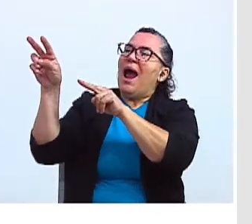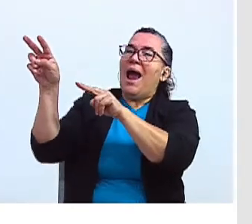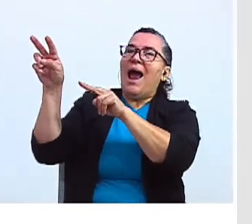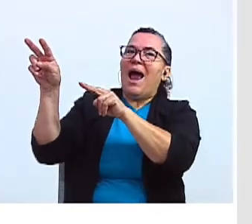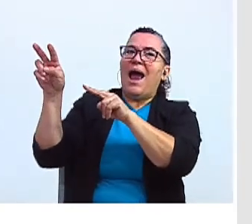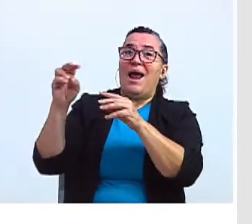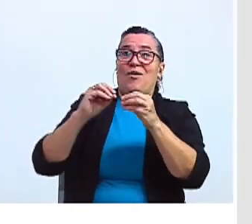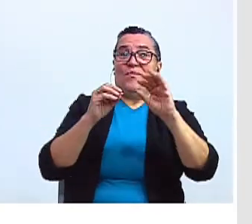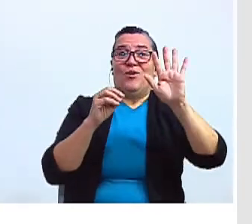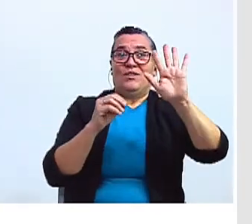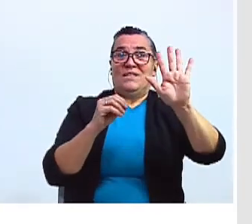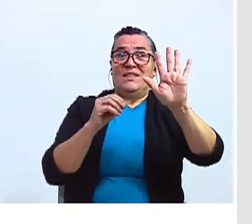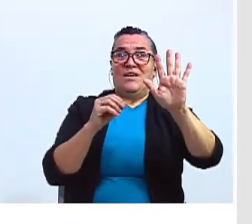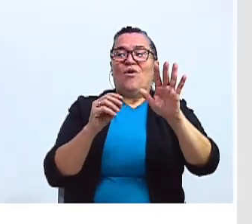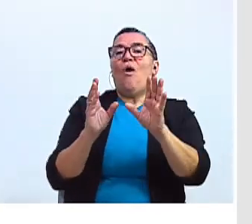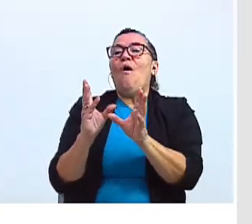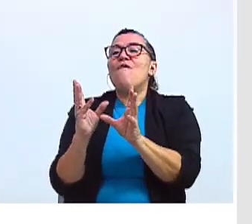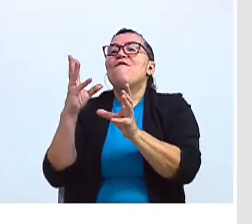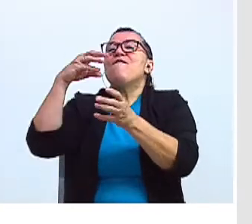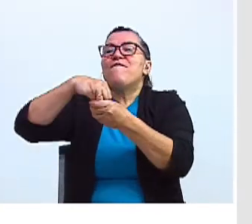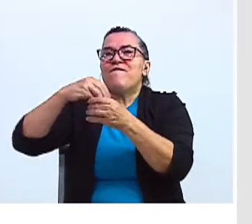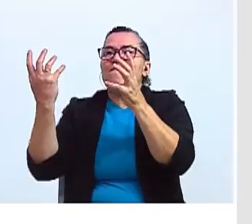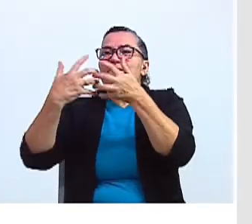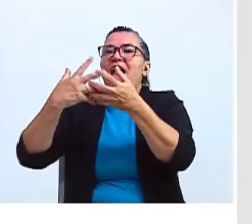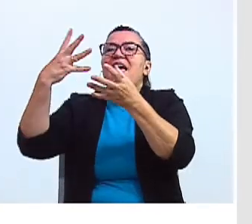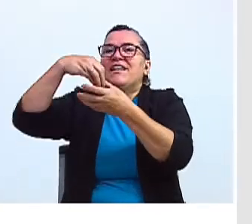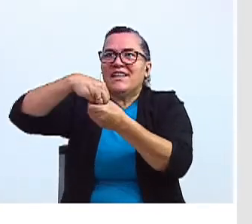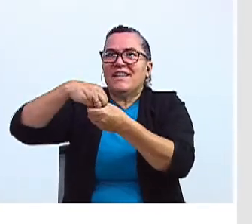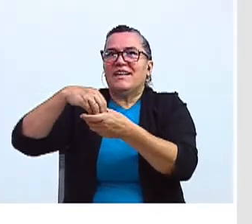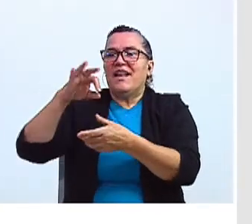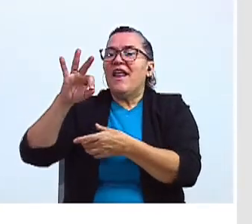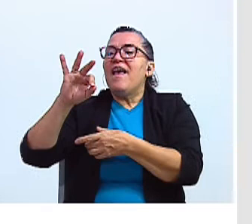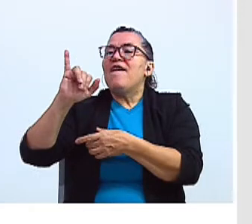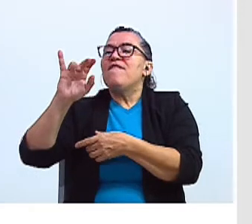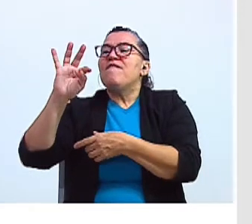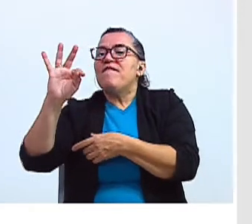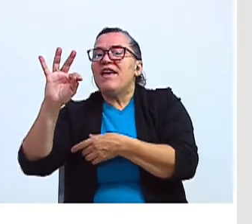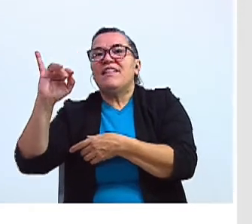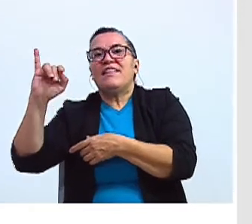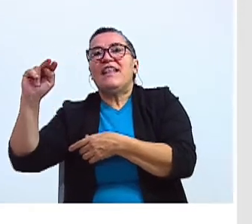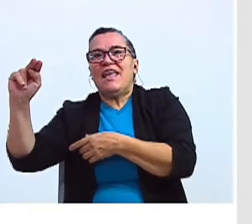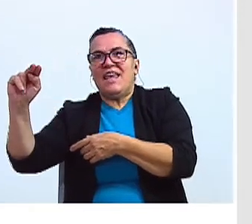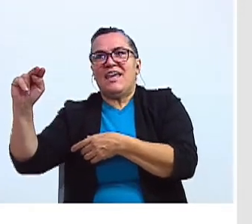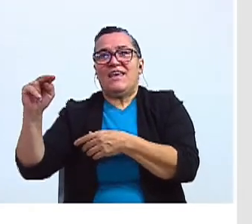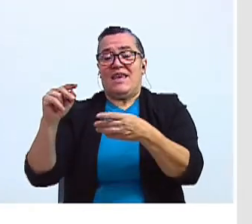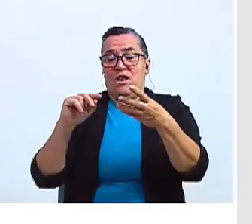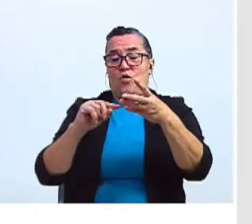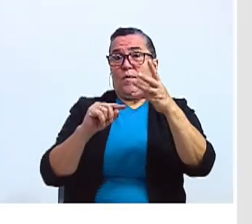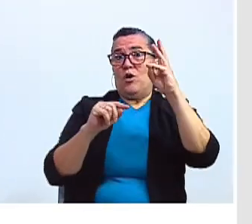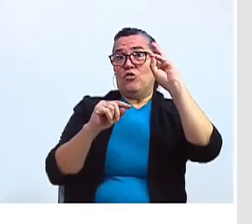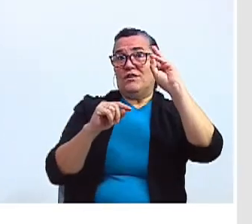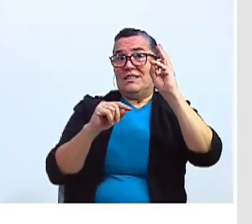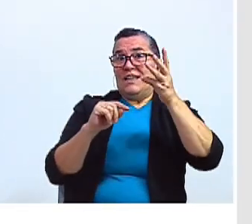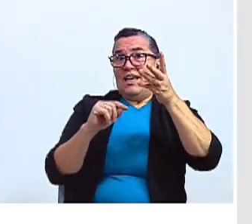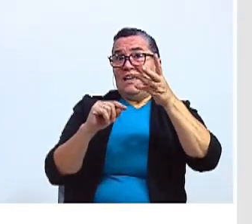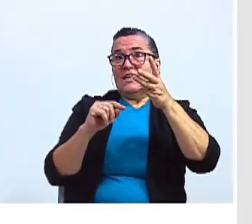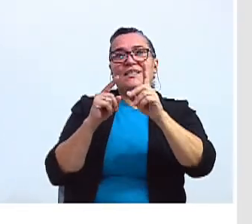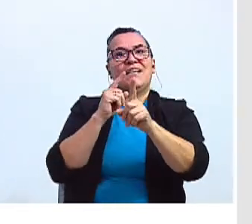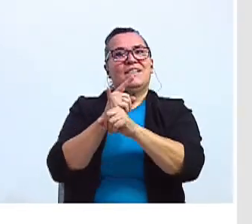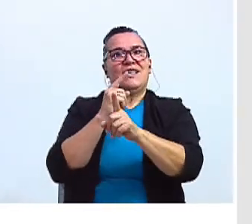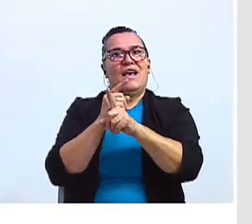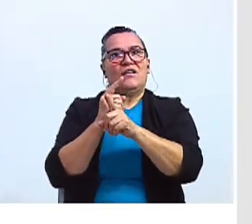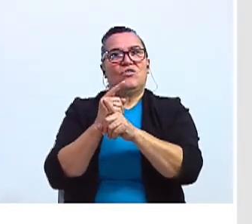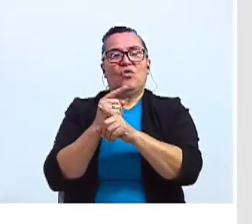Number 5, fit in. Fit in, very good. And number 6, exactly, that